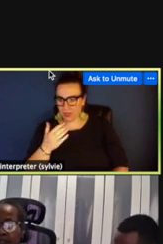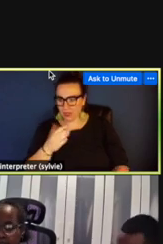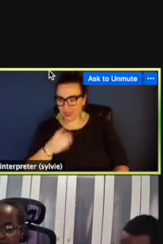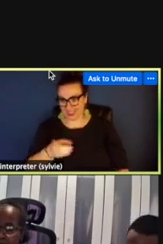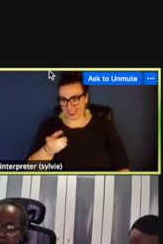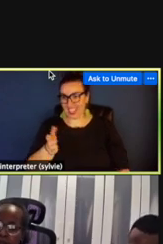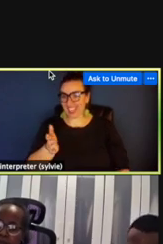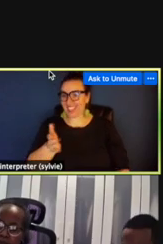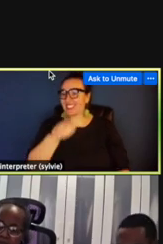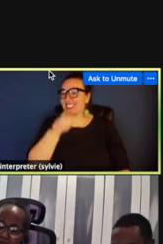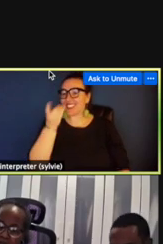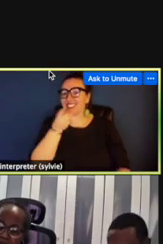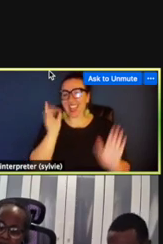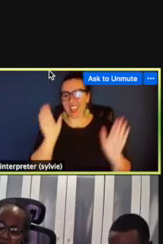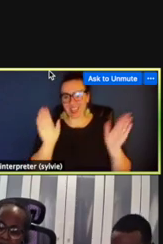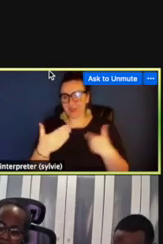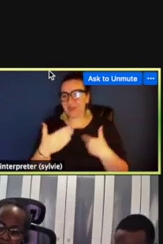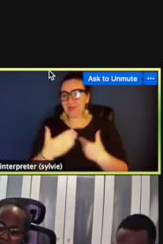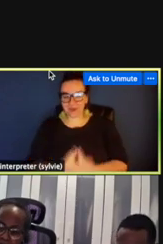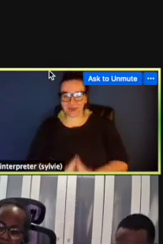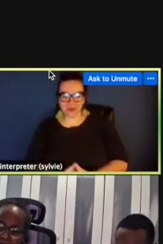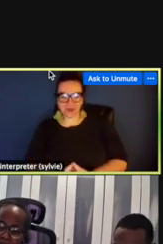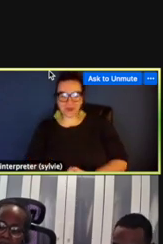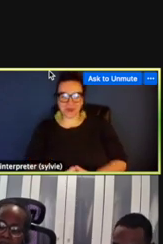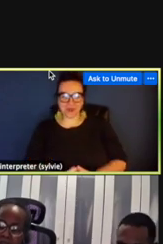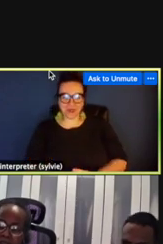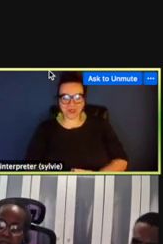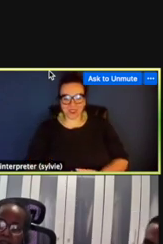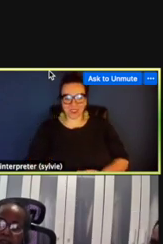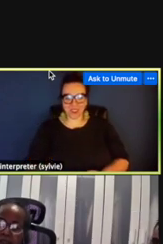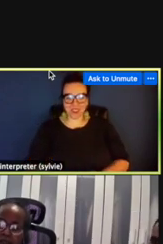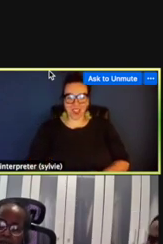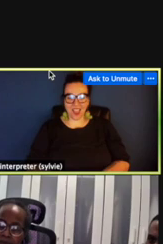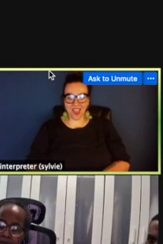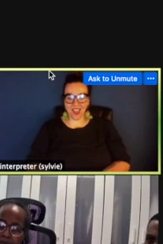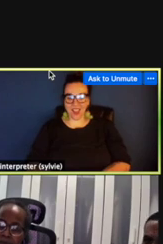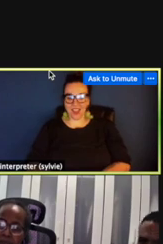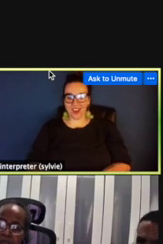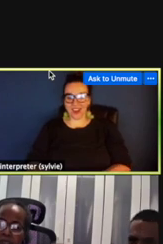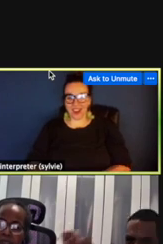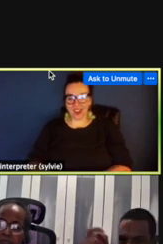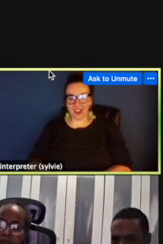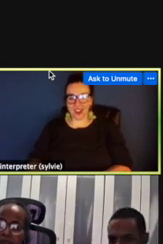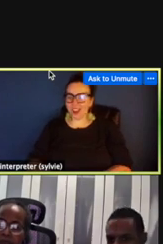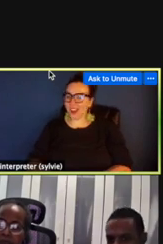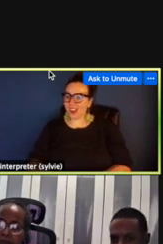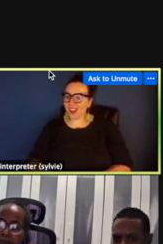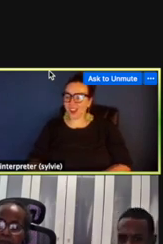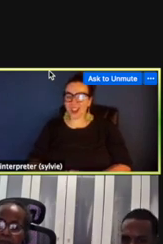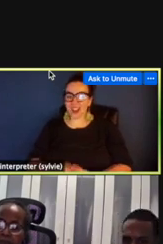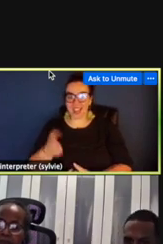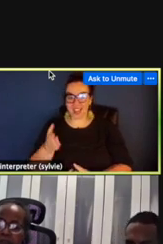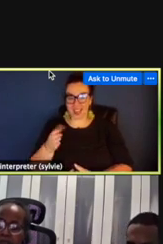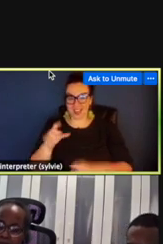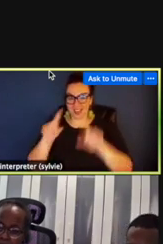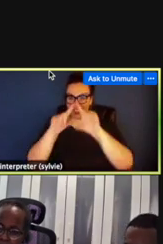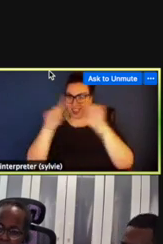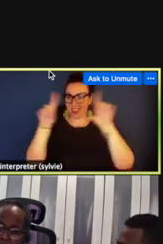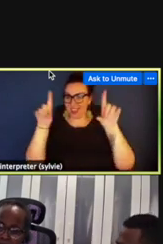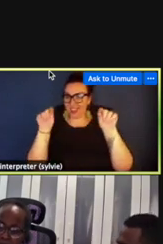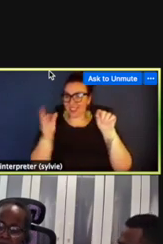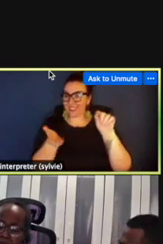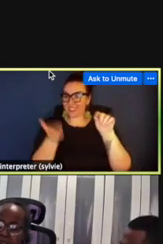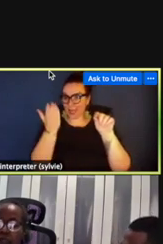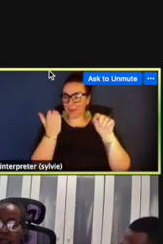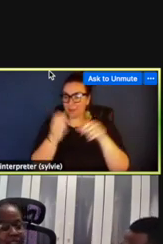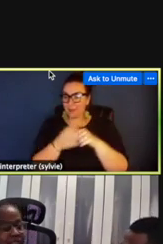Dining room. That's the dining room. And that's the top picture. Okay. The top, and that's the top